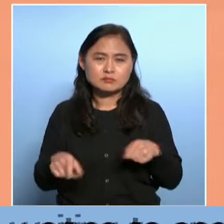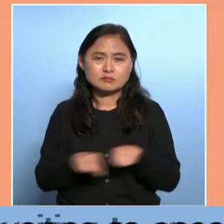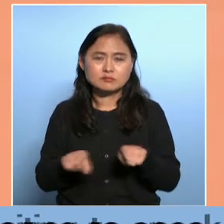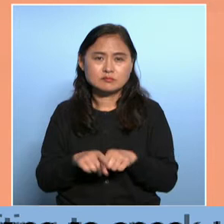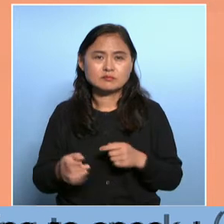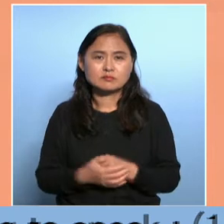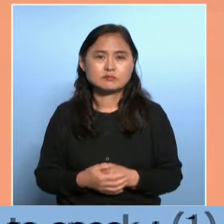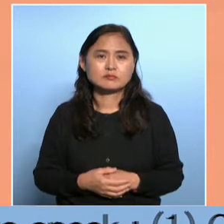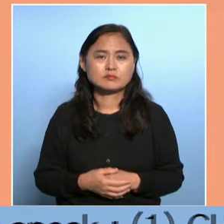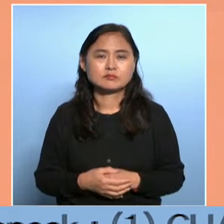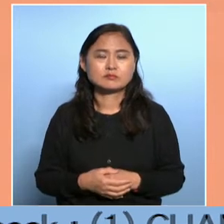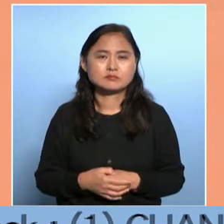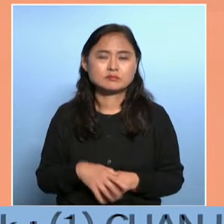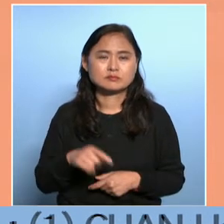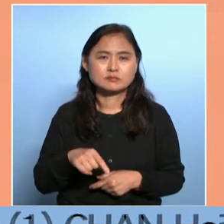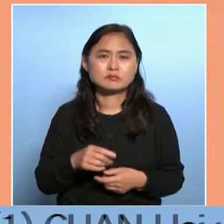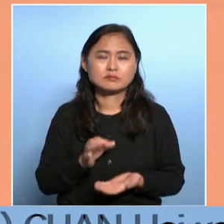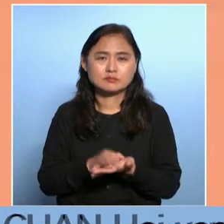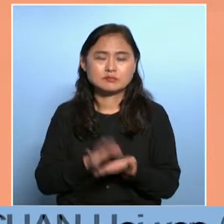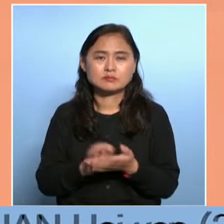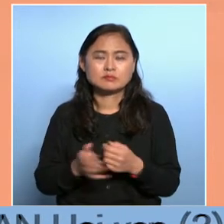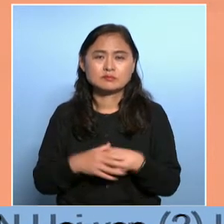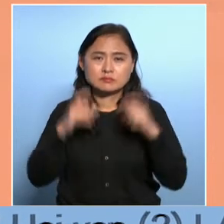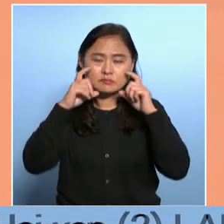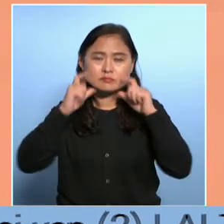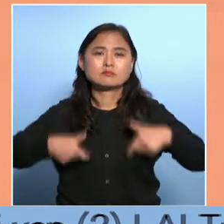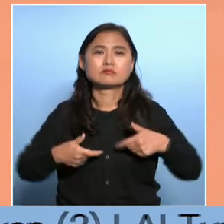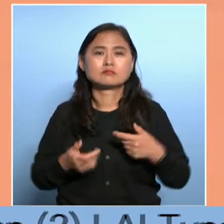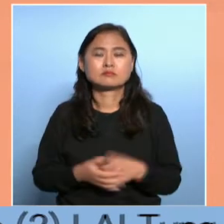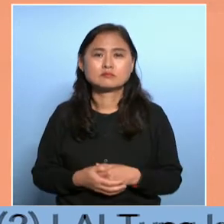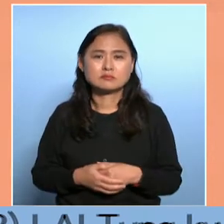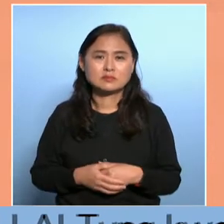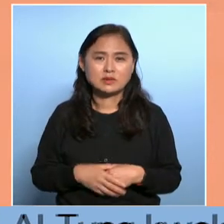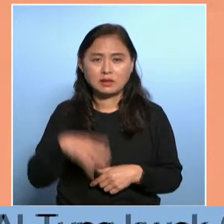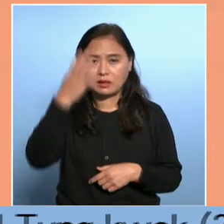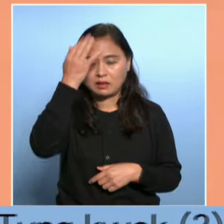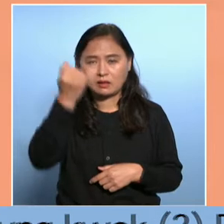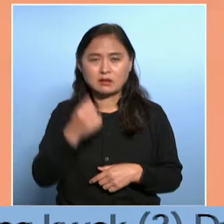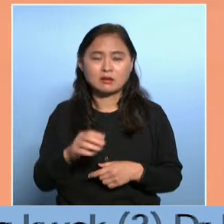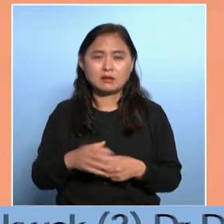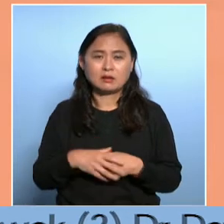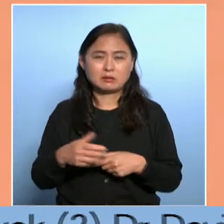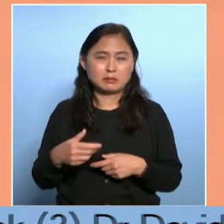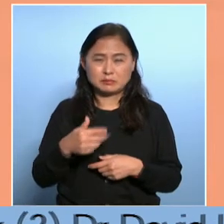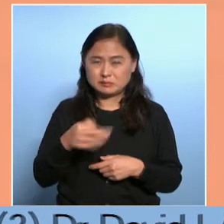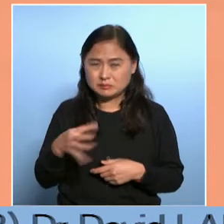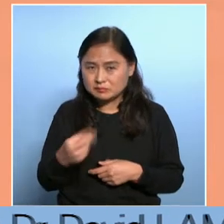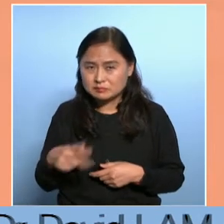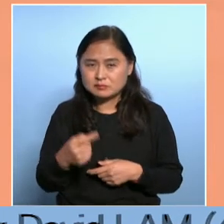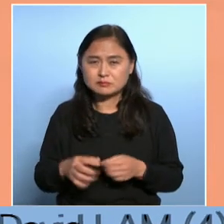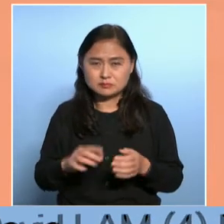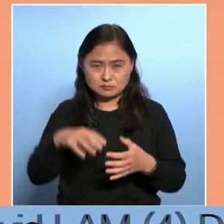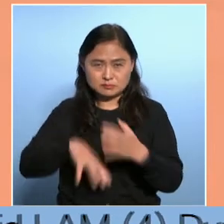helpers there, and they will certainly not wear masks when they are on